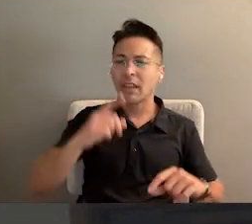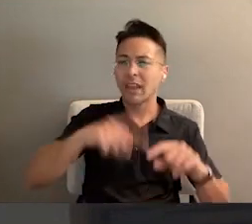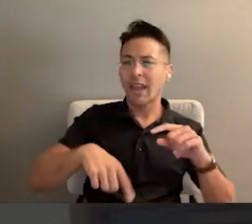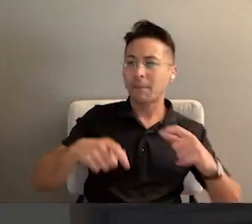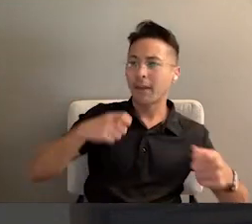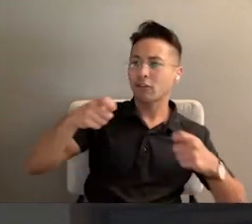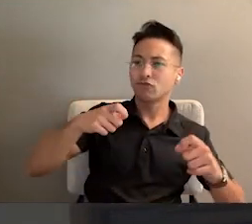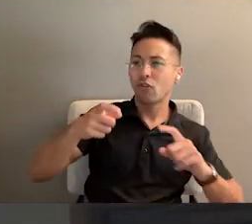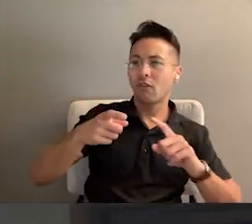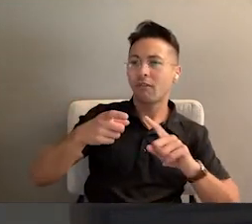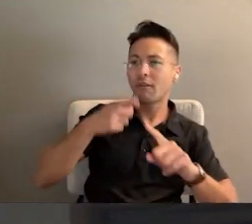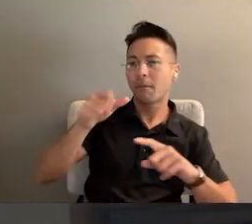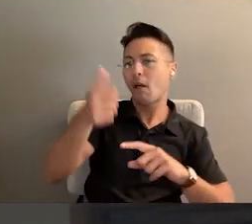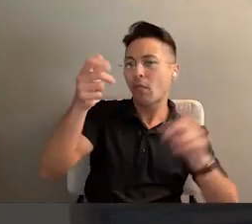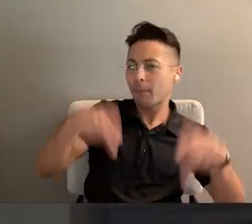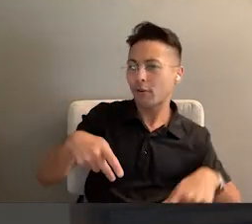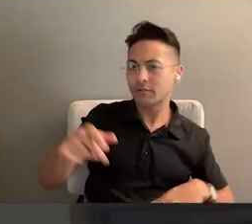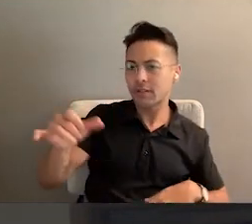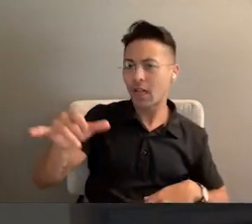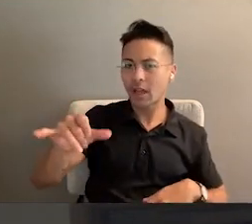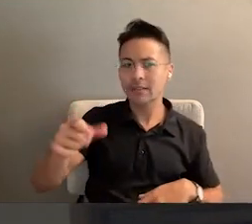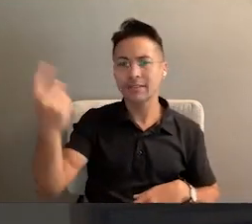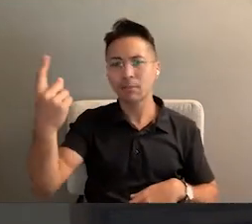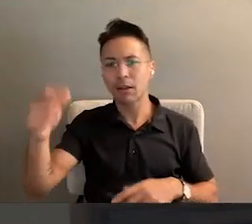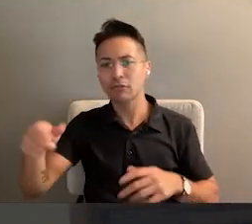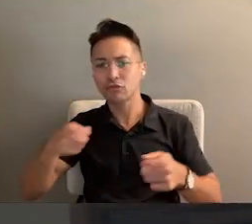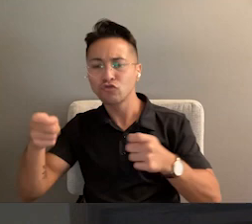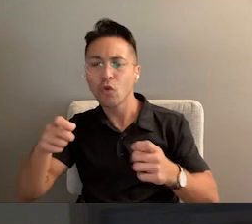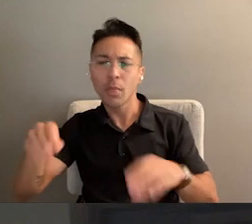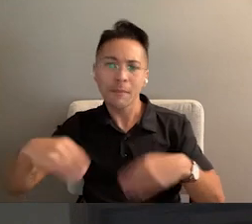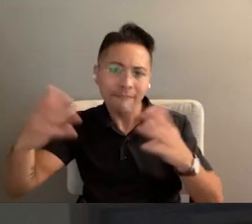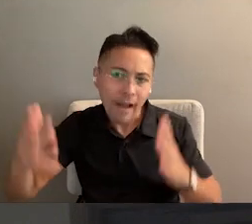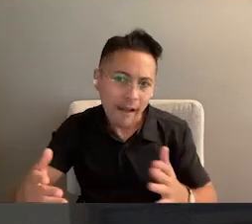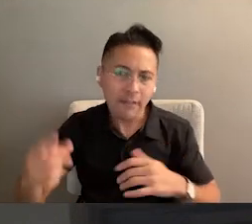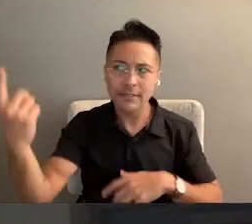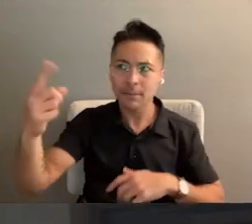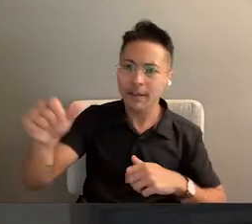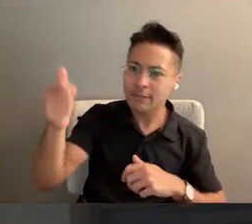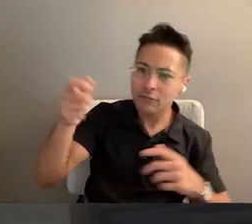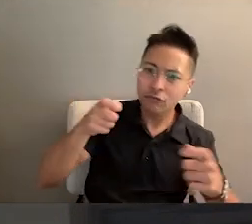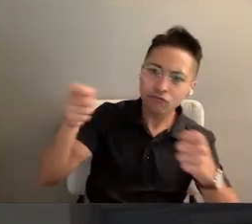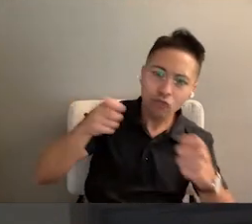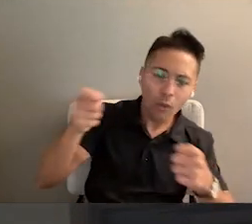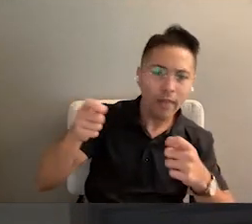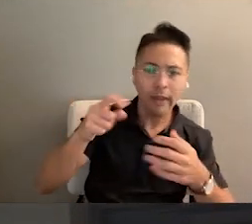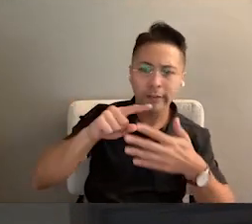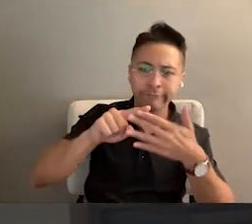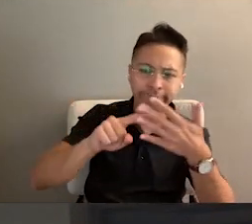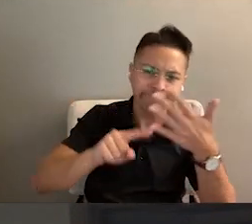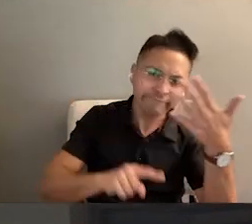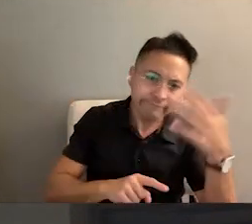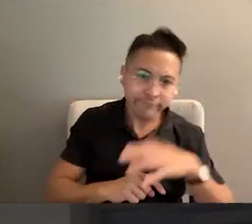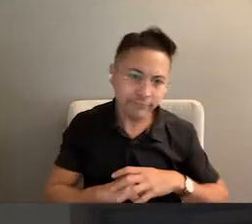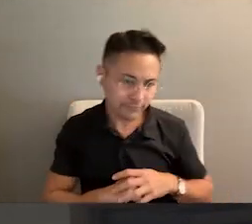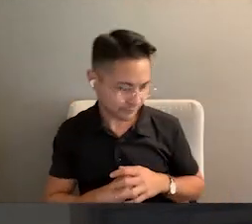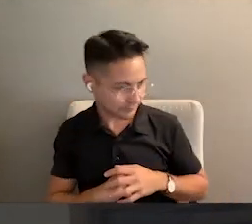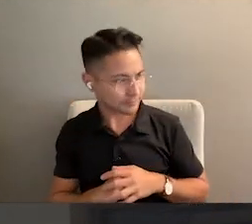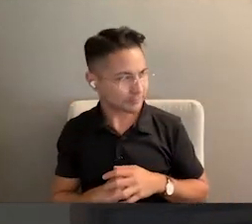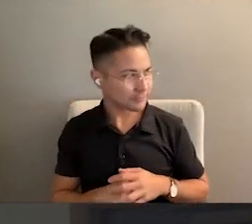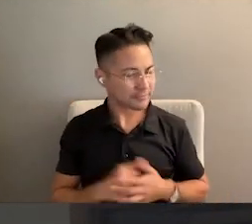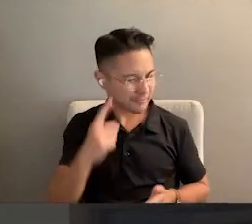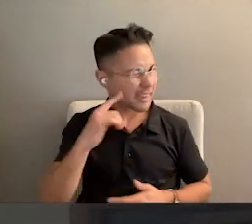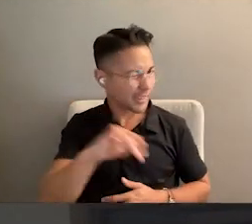own home. Yeah? It can't be something that's controlled by someone else, essentially. Someone else is controlling the provider. Someone else is